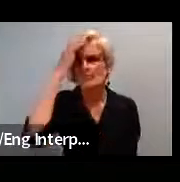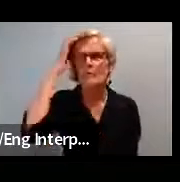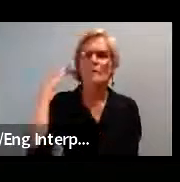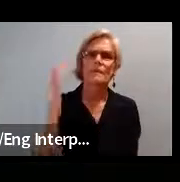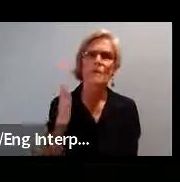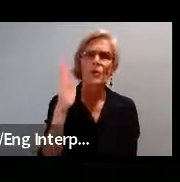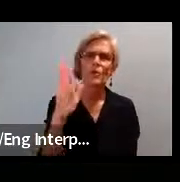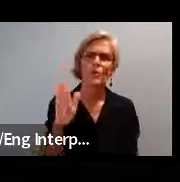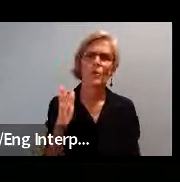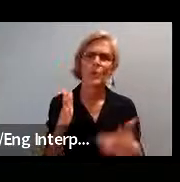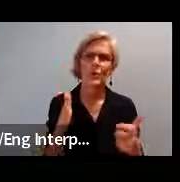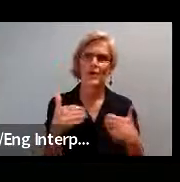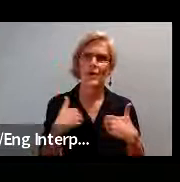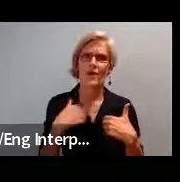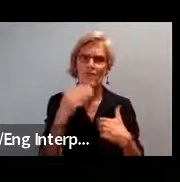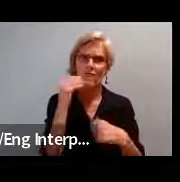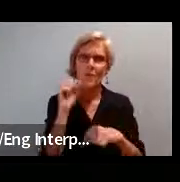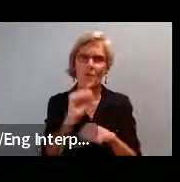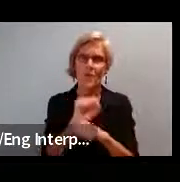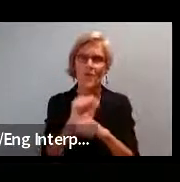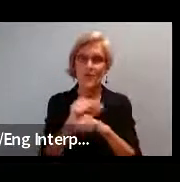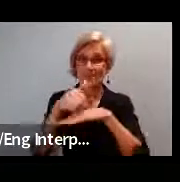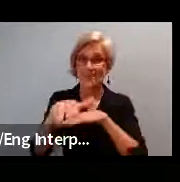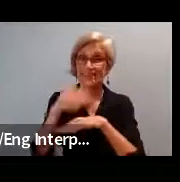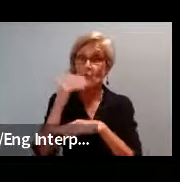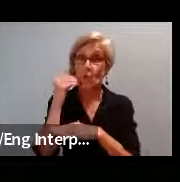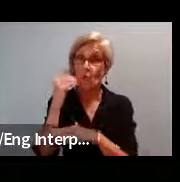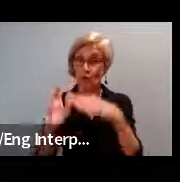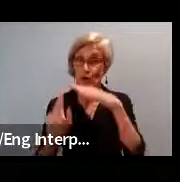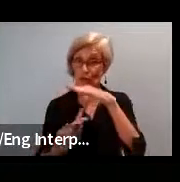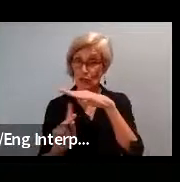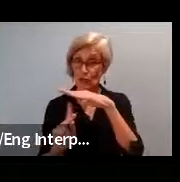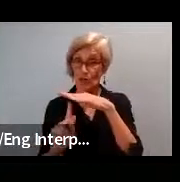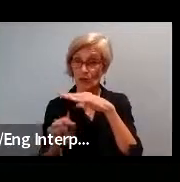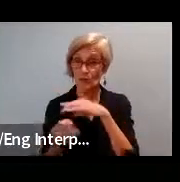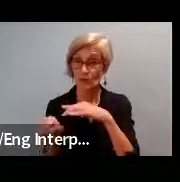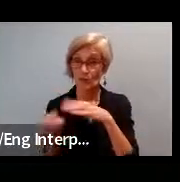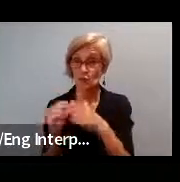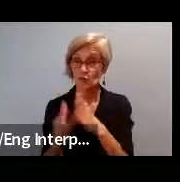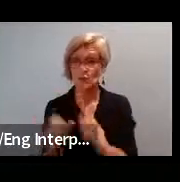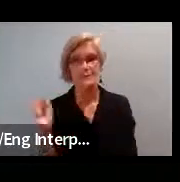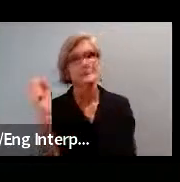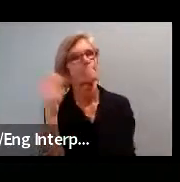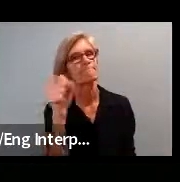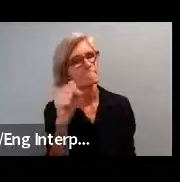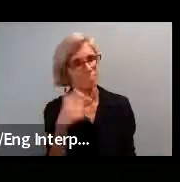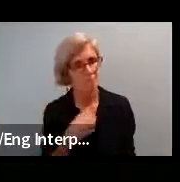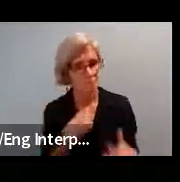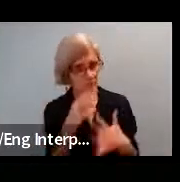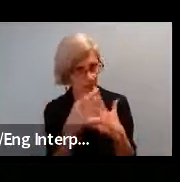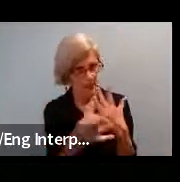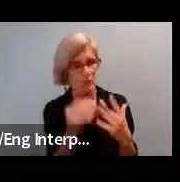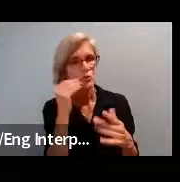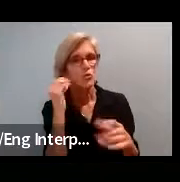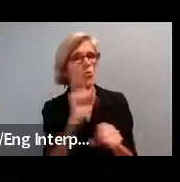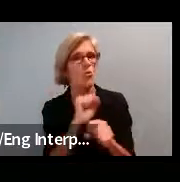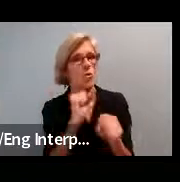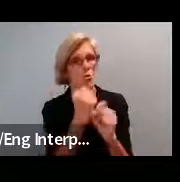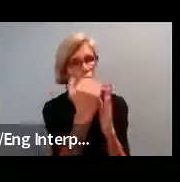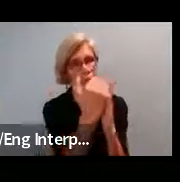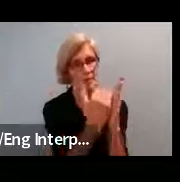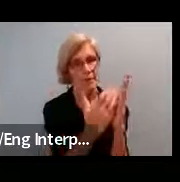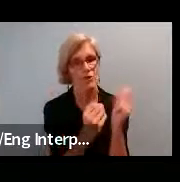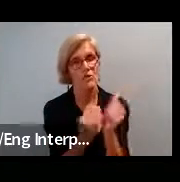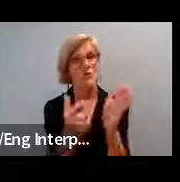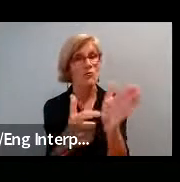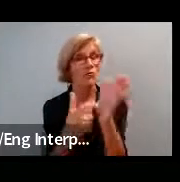for the kindergartners? Yes, an optional homework menu and a required nightly reading log will be sent home